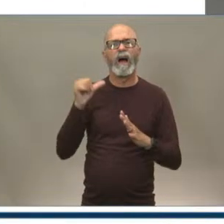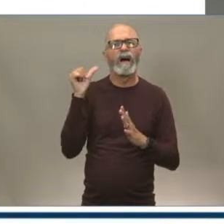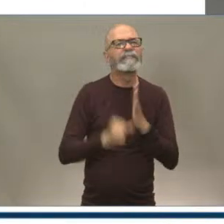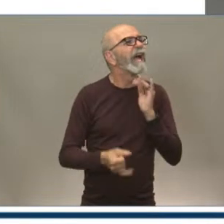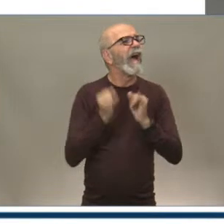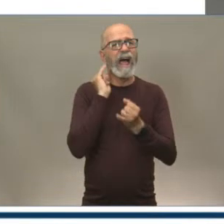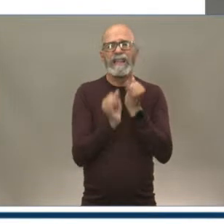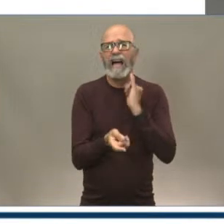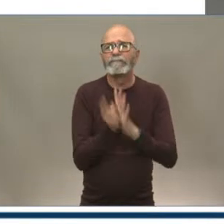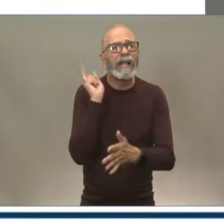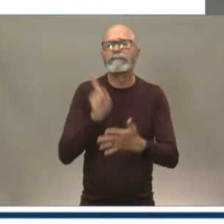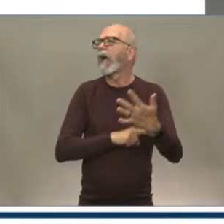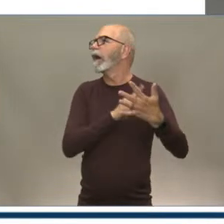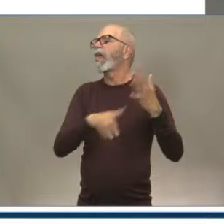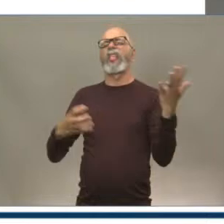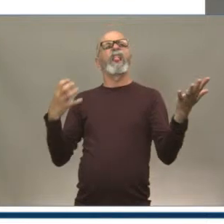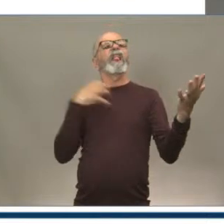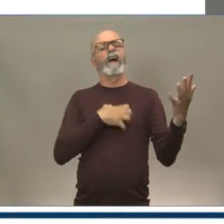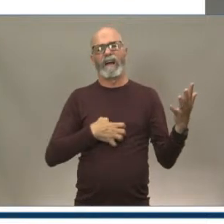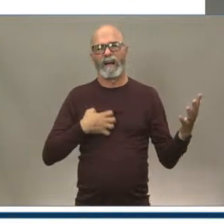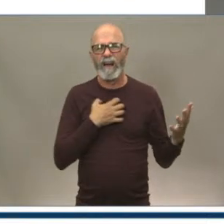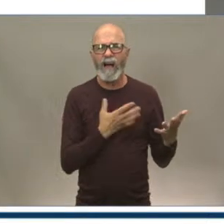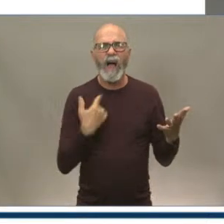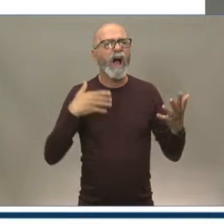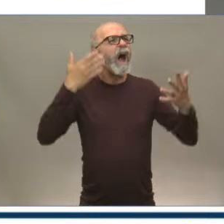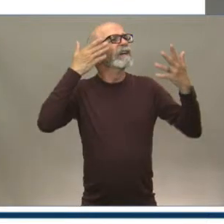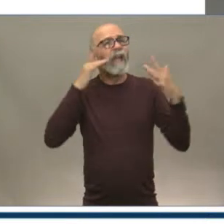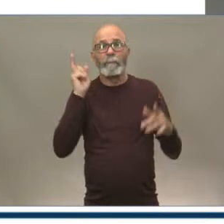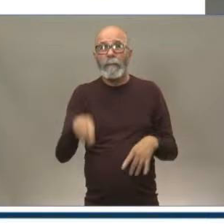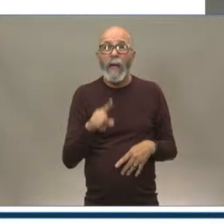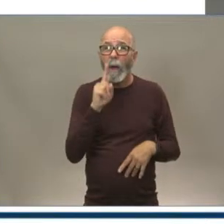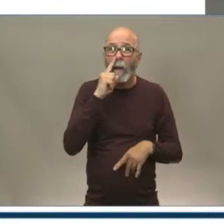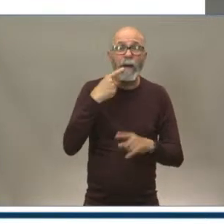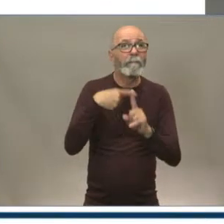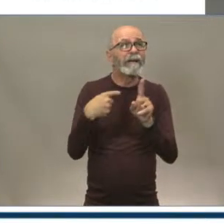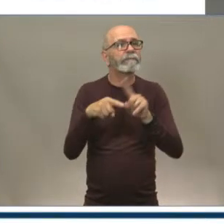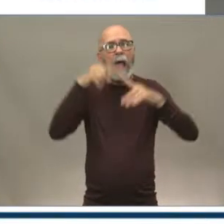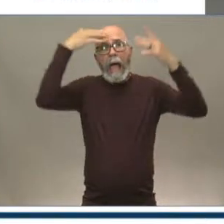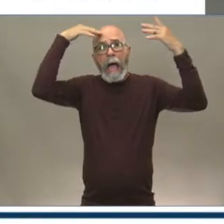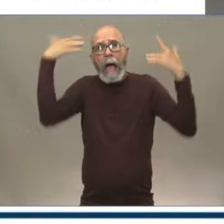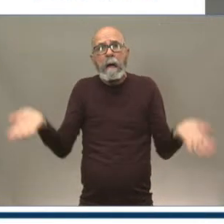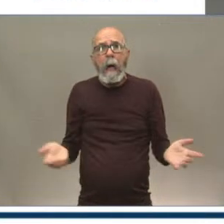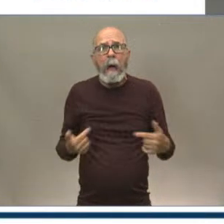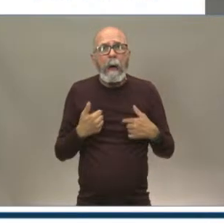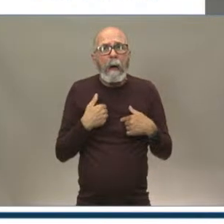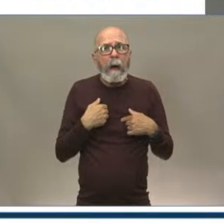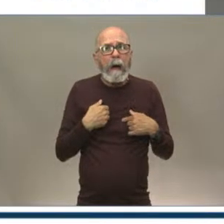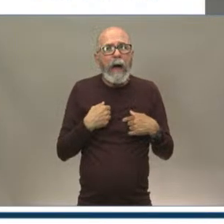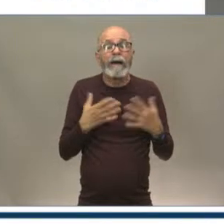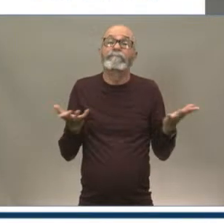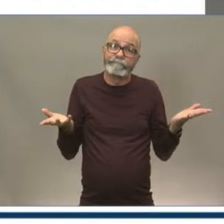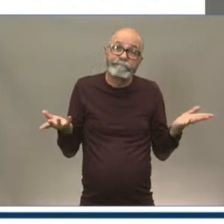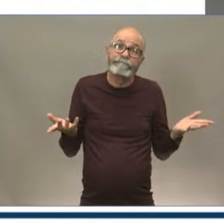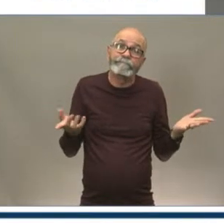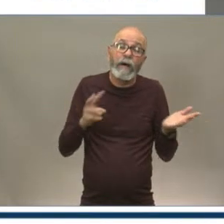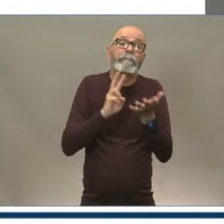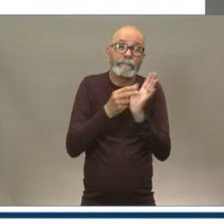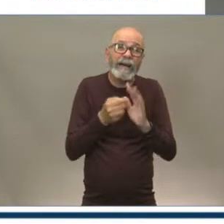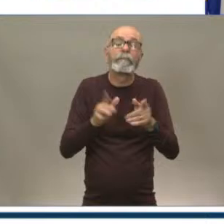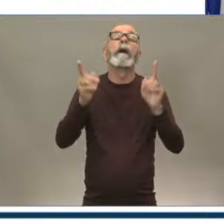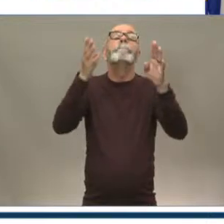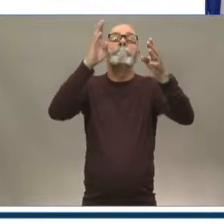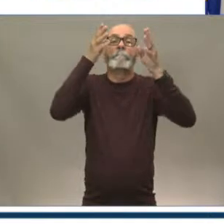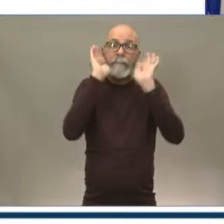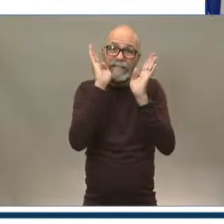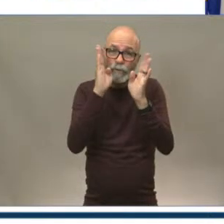it's an indication of the stress that our healthcare system is under and the need for all of us to pay close attention to that. Go ahead with your